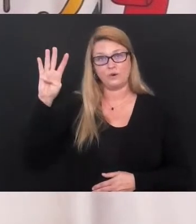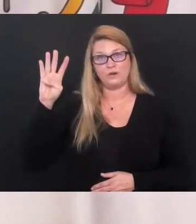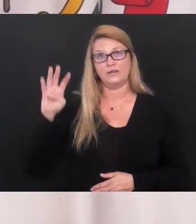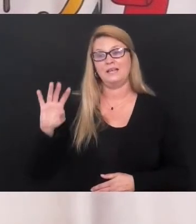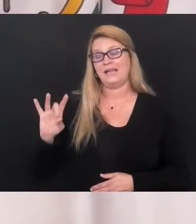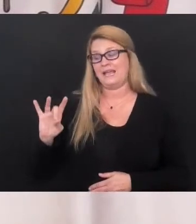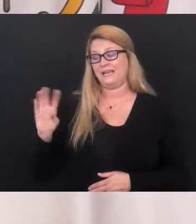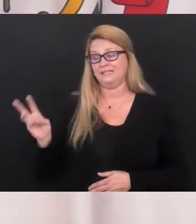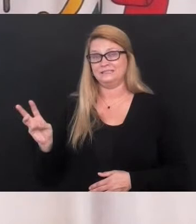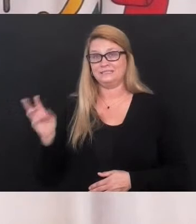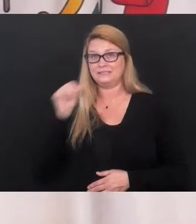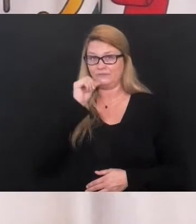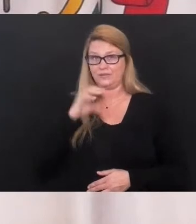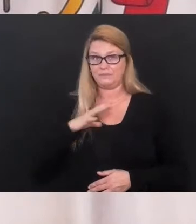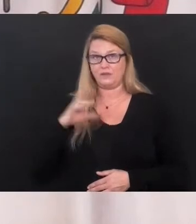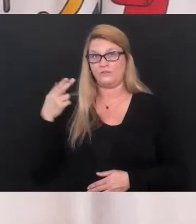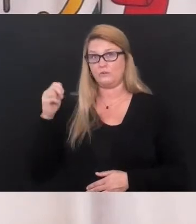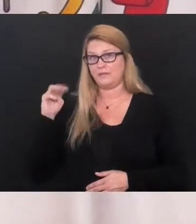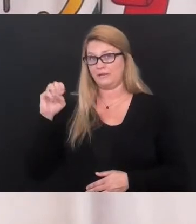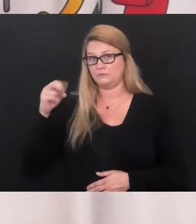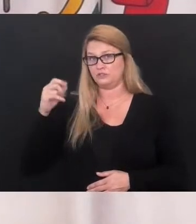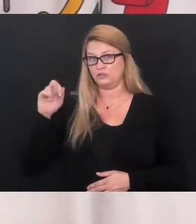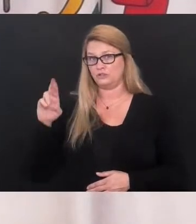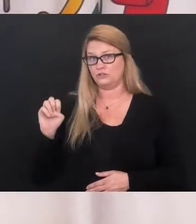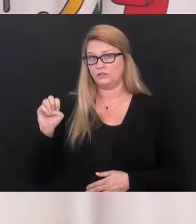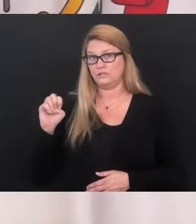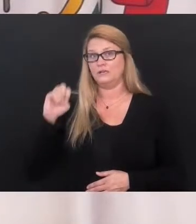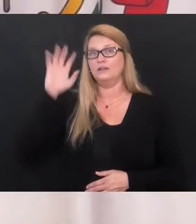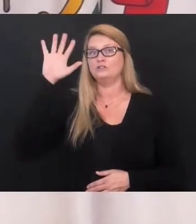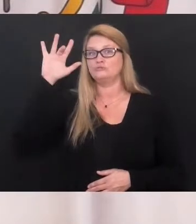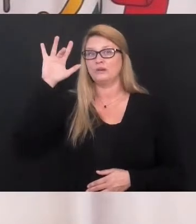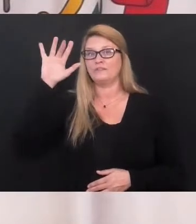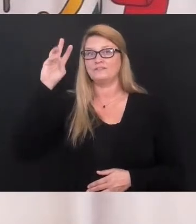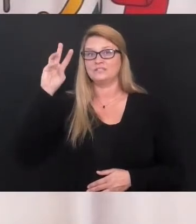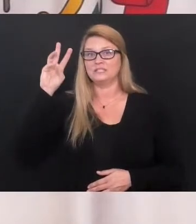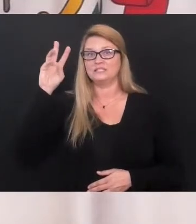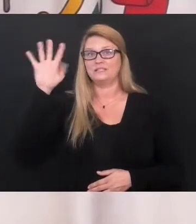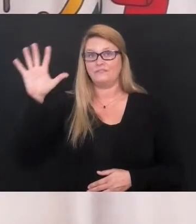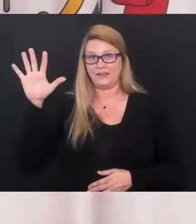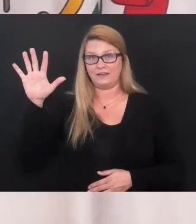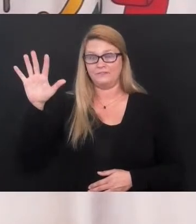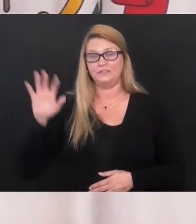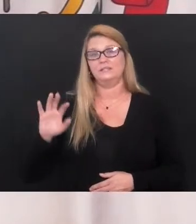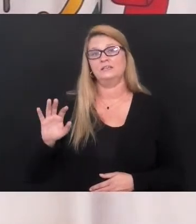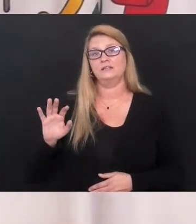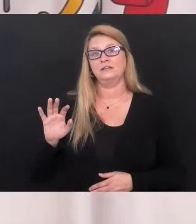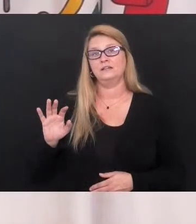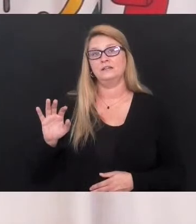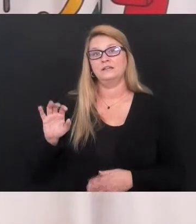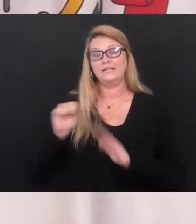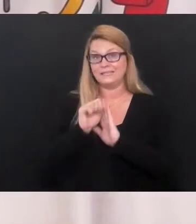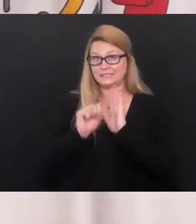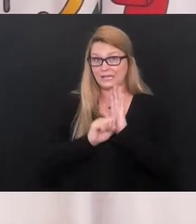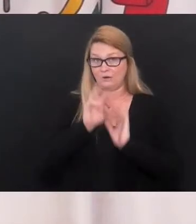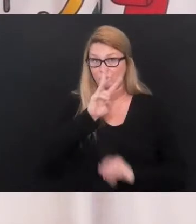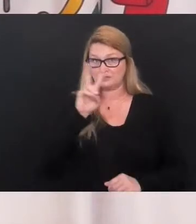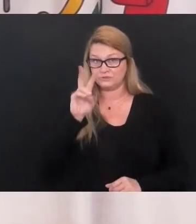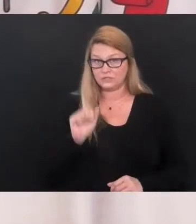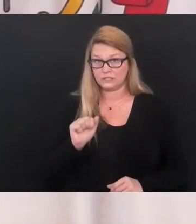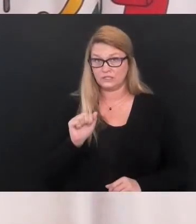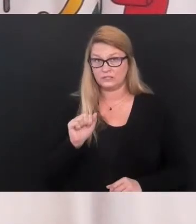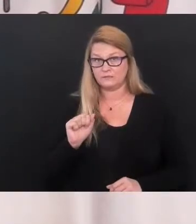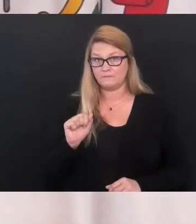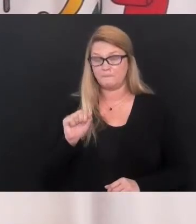is an 86-year-old female from Hampshire County. And our 2,565th death in the state of West Virginia.